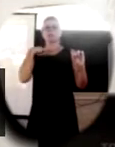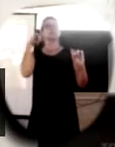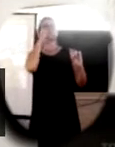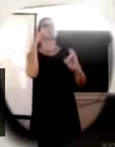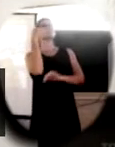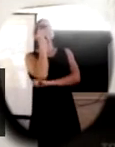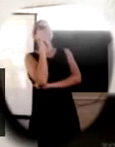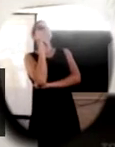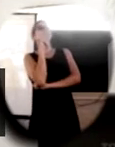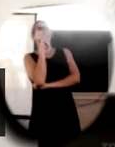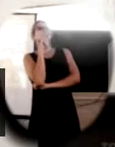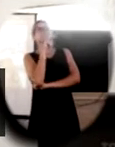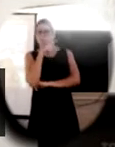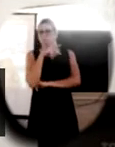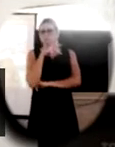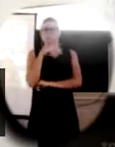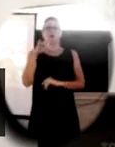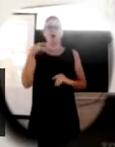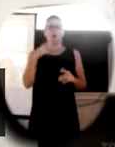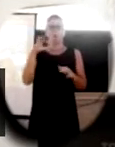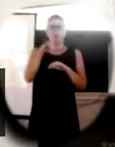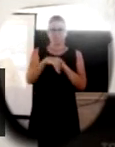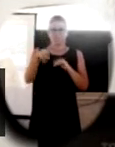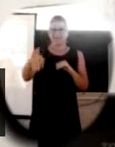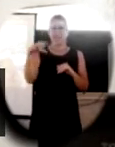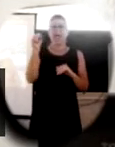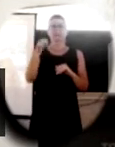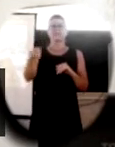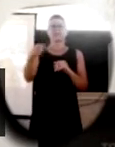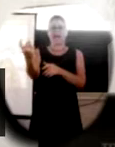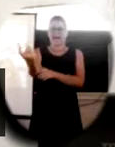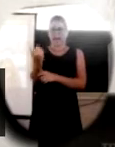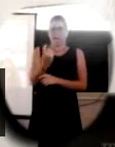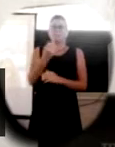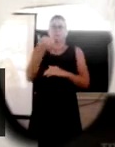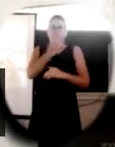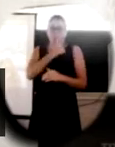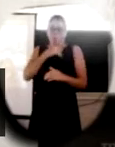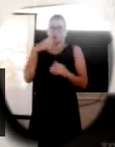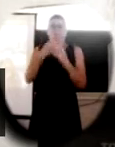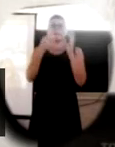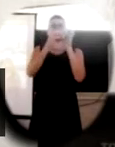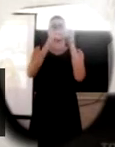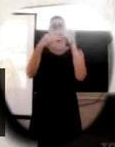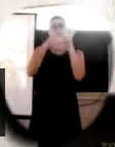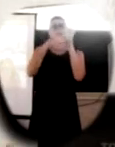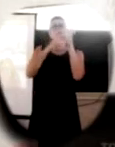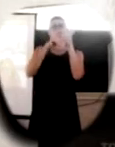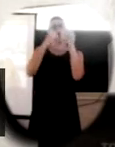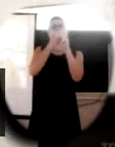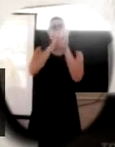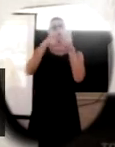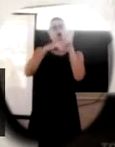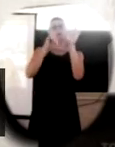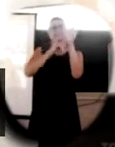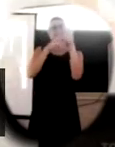heartbreaking, watching him walking up to me at the crack of dawn with his favourite speaking Buzz Lightyear figure and saying, "Mum, this isn't working."